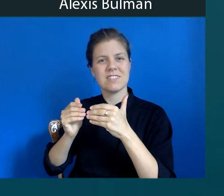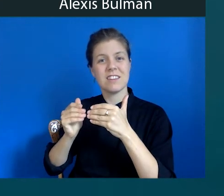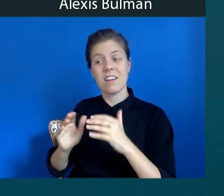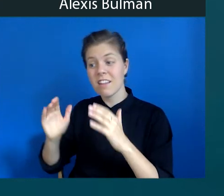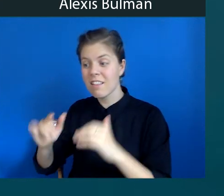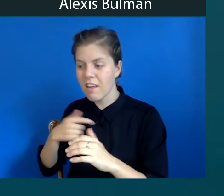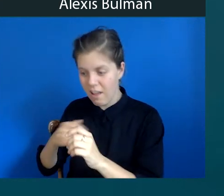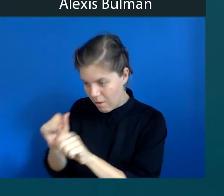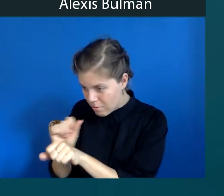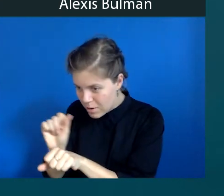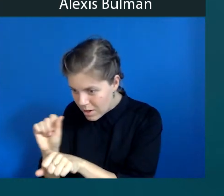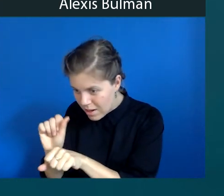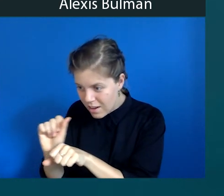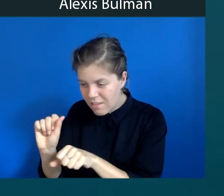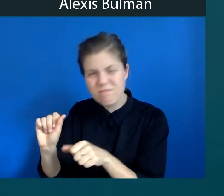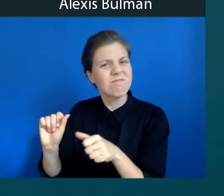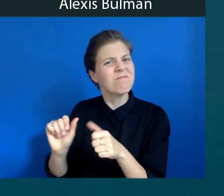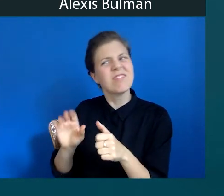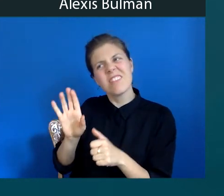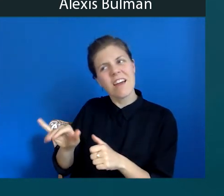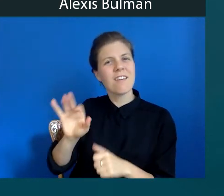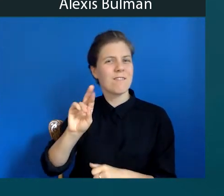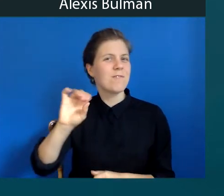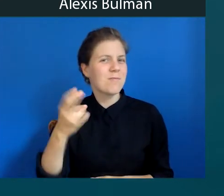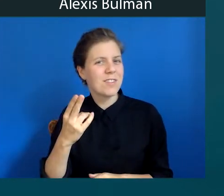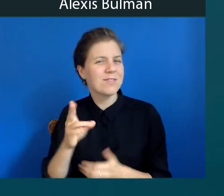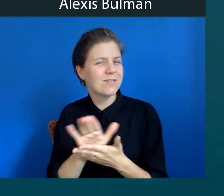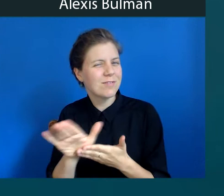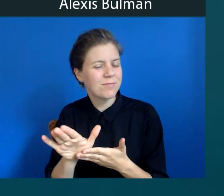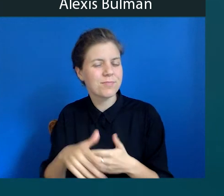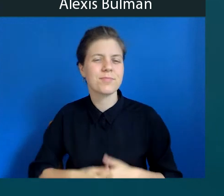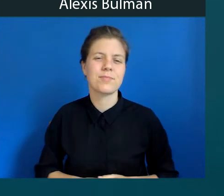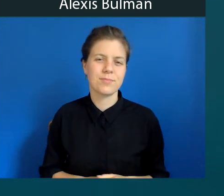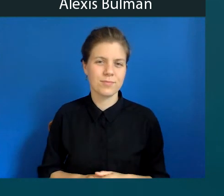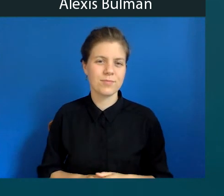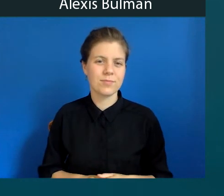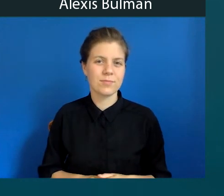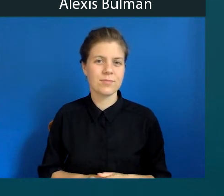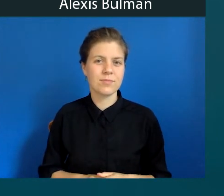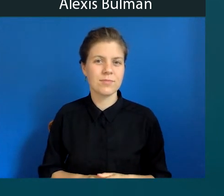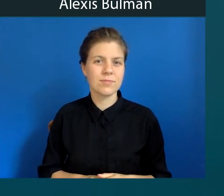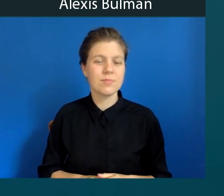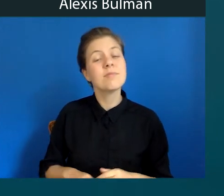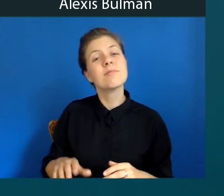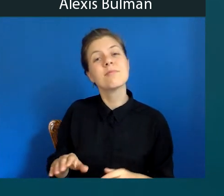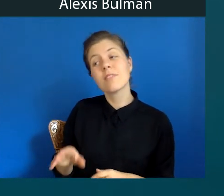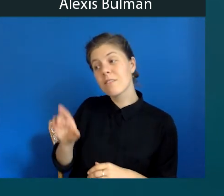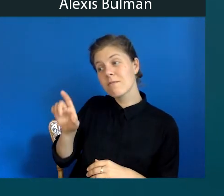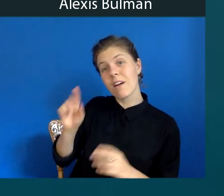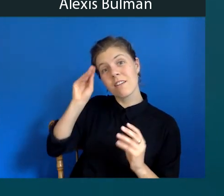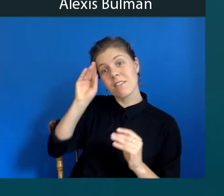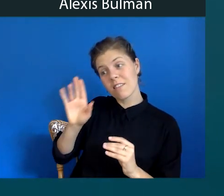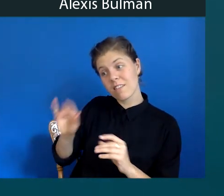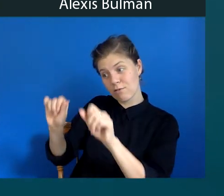and fresh. In addition to considering my body while building these sculptures, I had to think about the sculptures as if they were